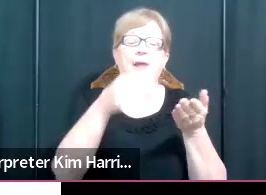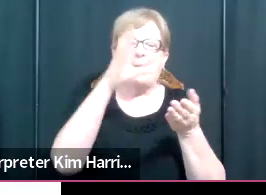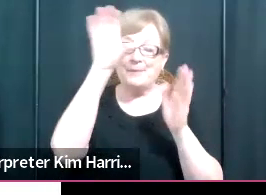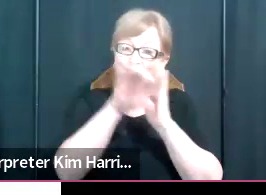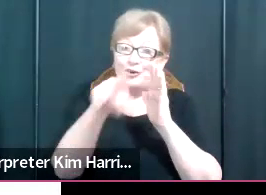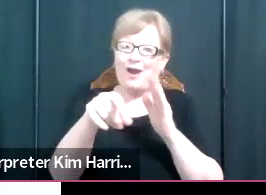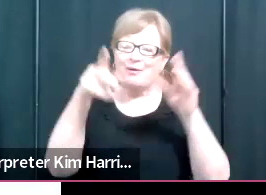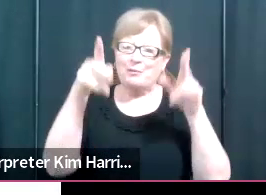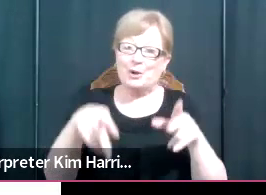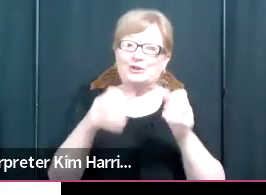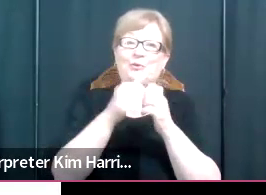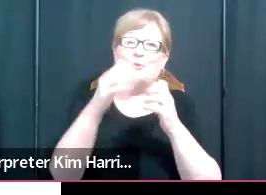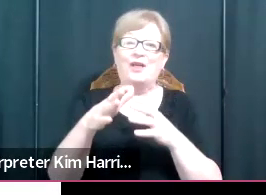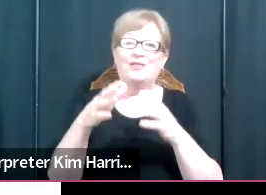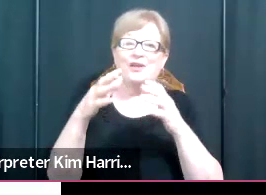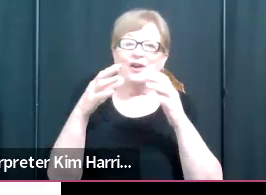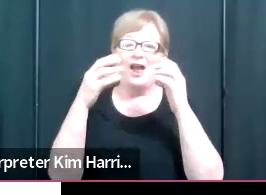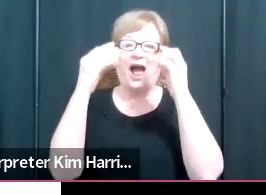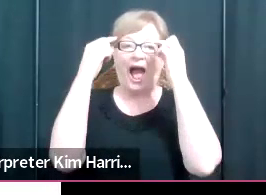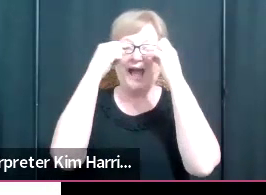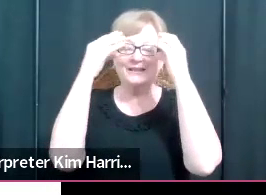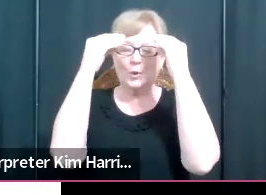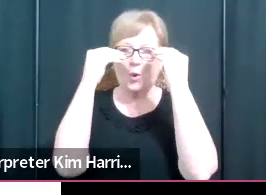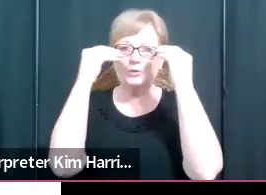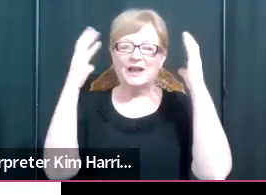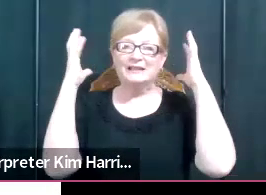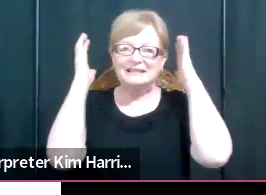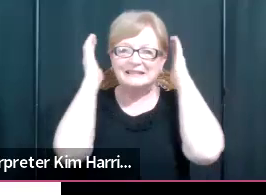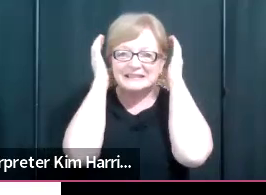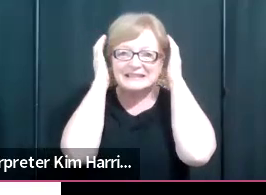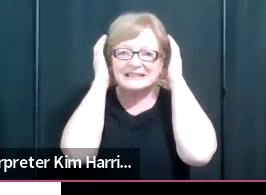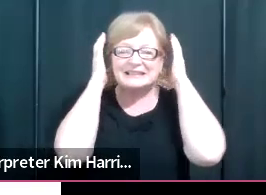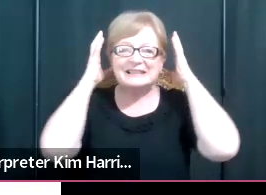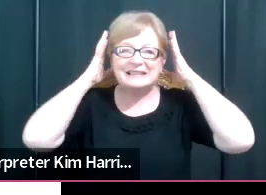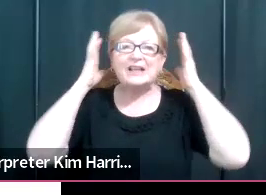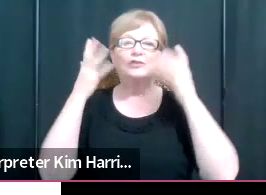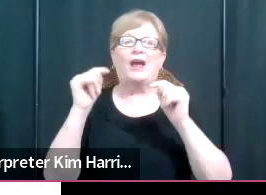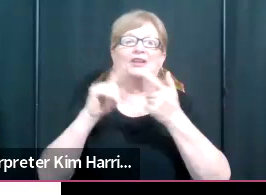hands to their ears with their eyes closed, like they're trying to shut out the noise.